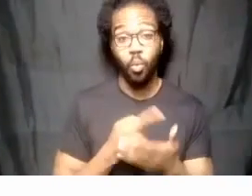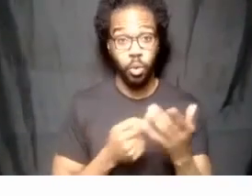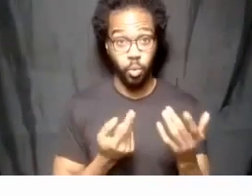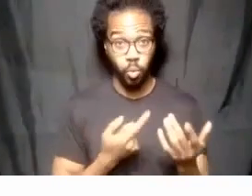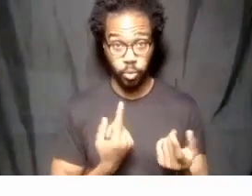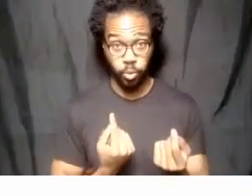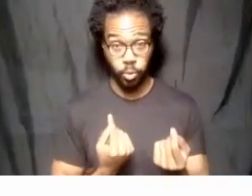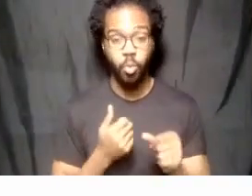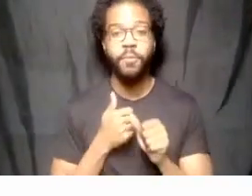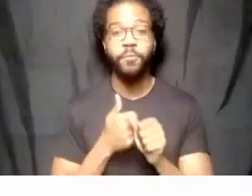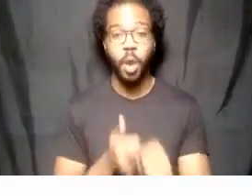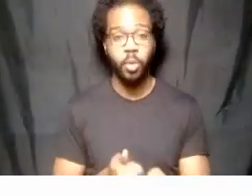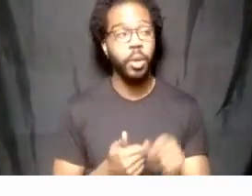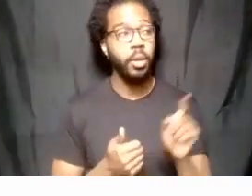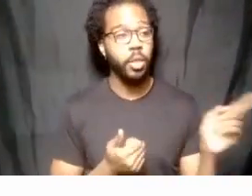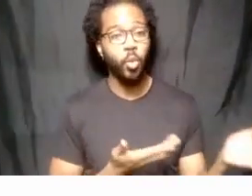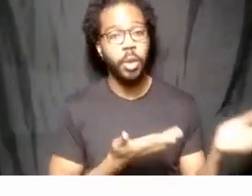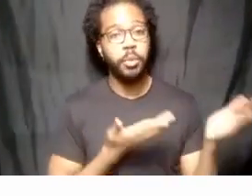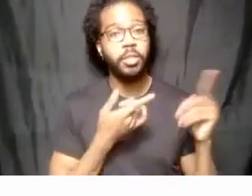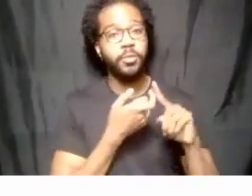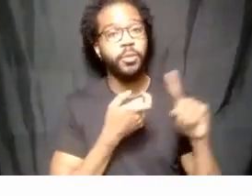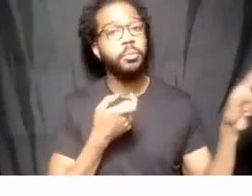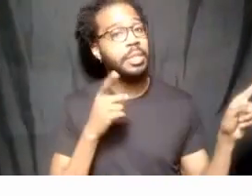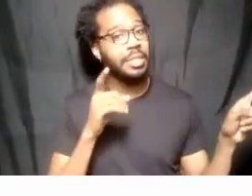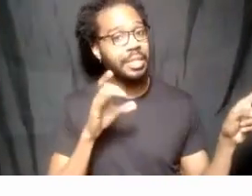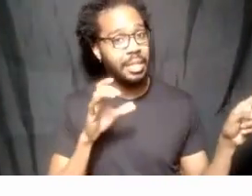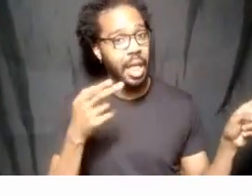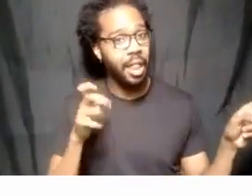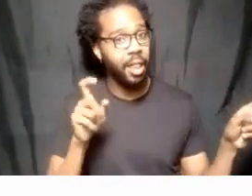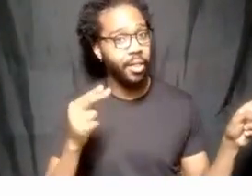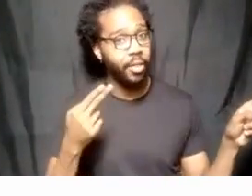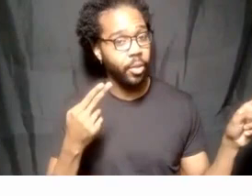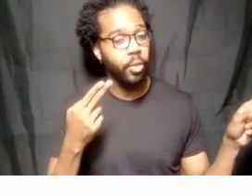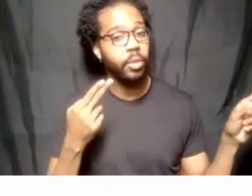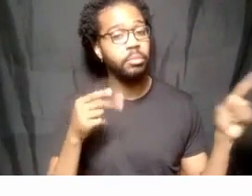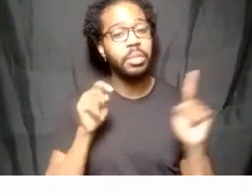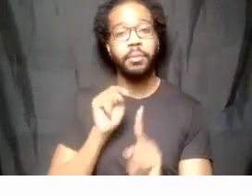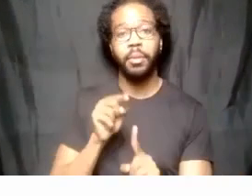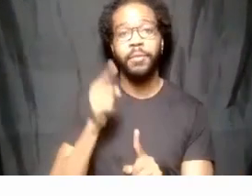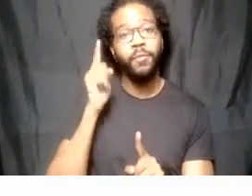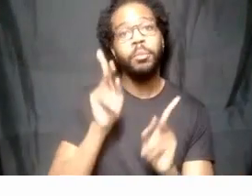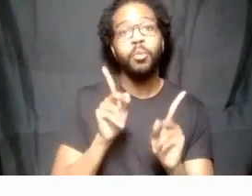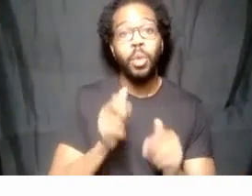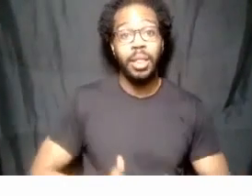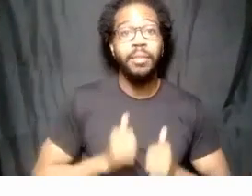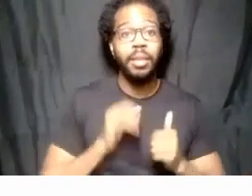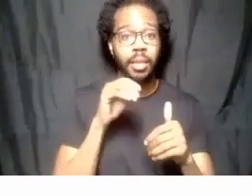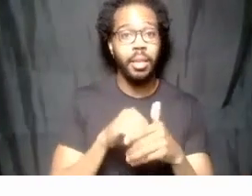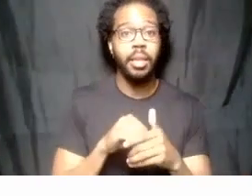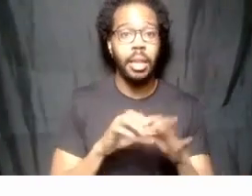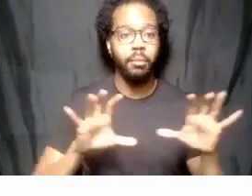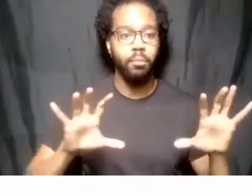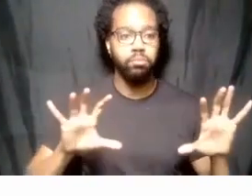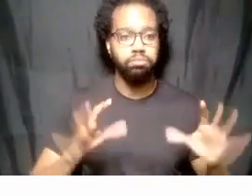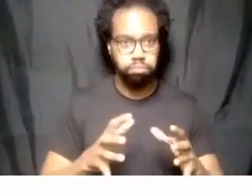following the recommendations from DC Health with regard to people living in congregate